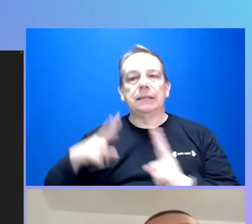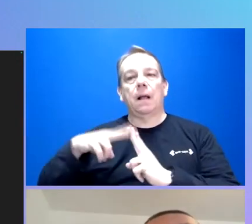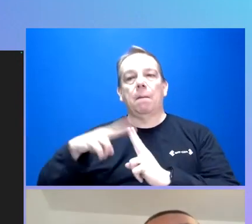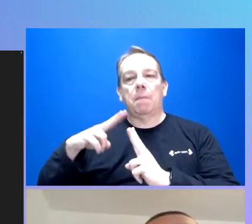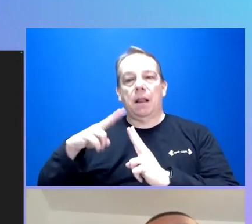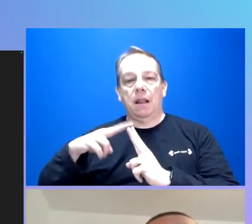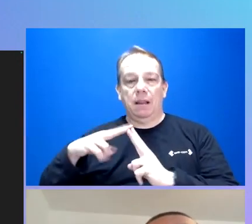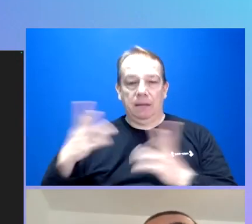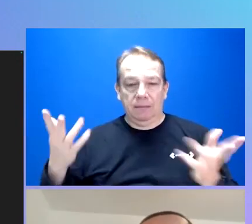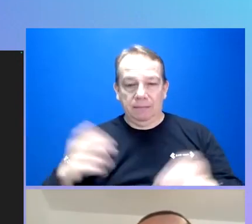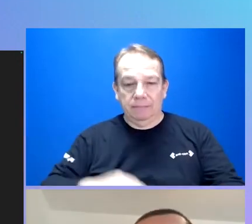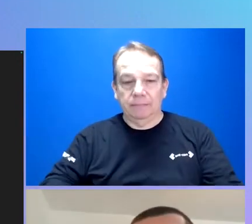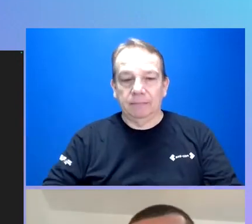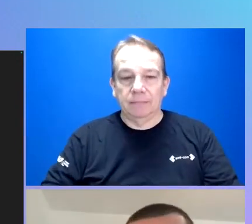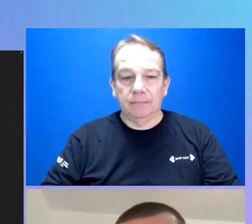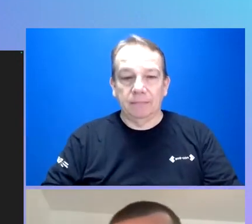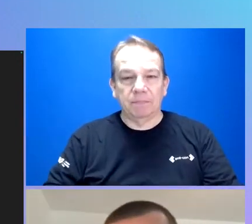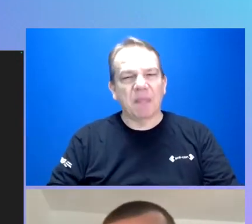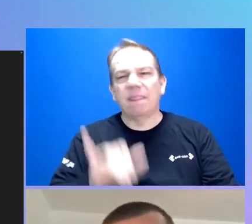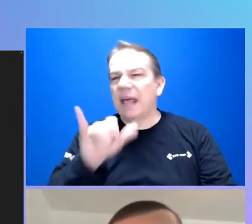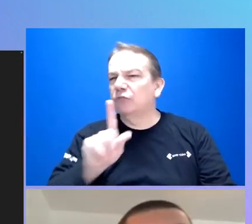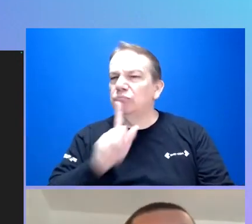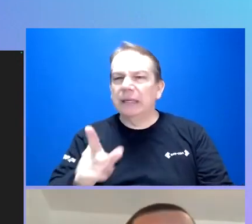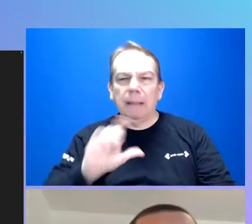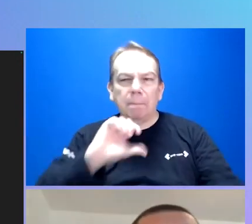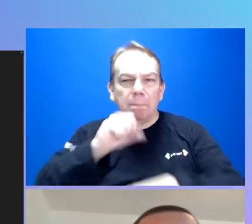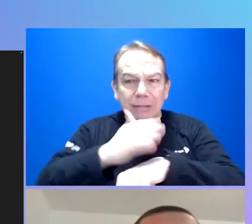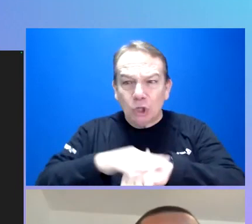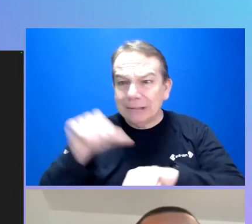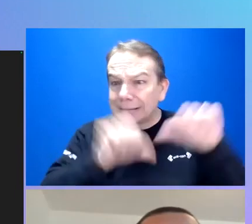works. How scientific.